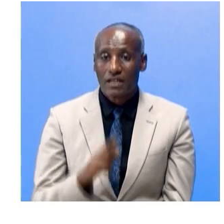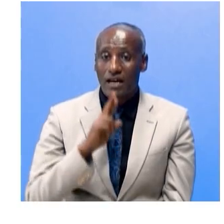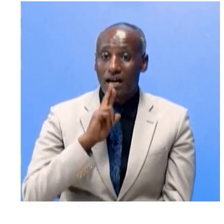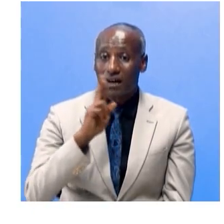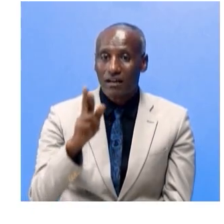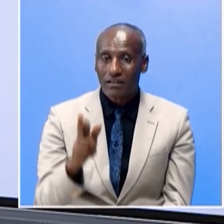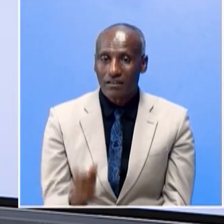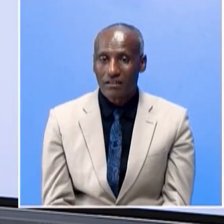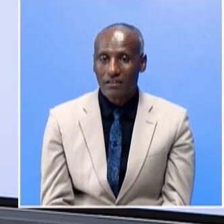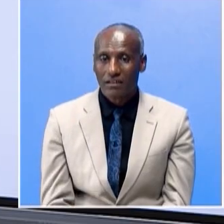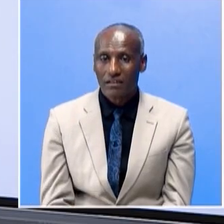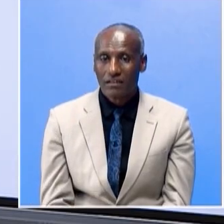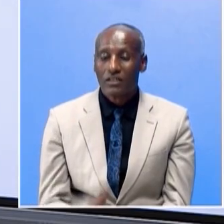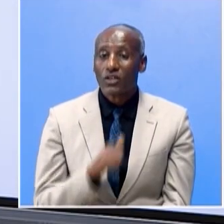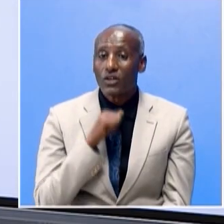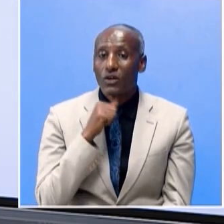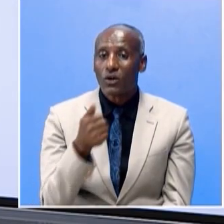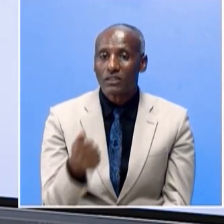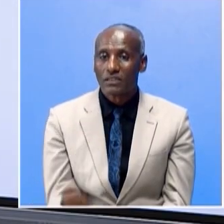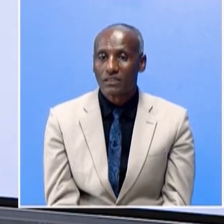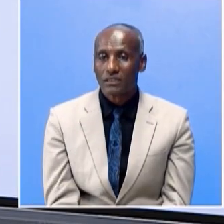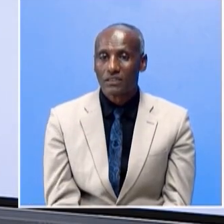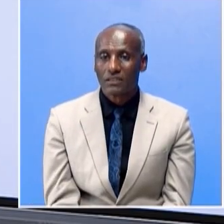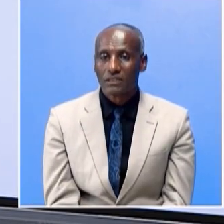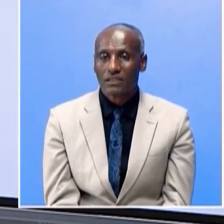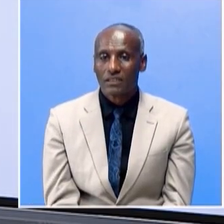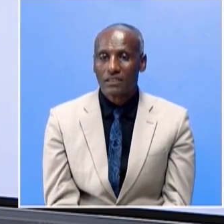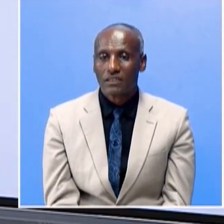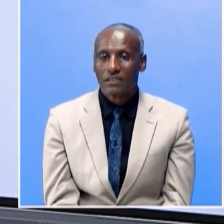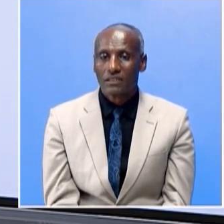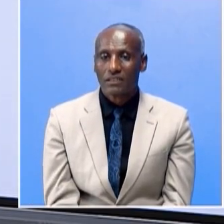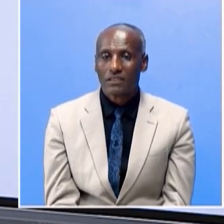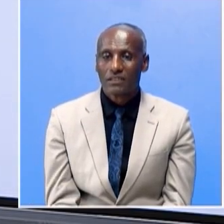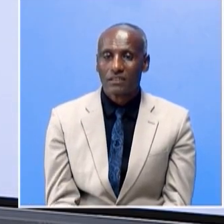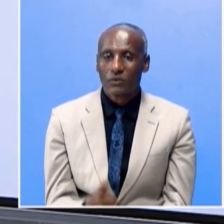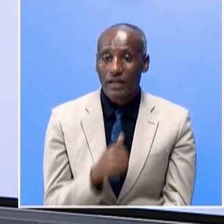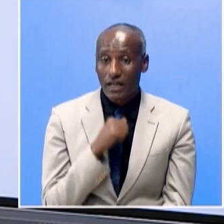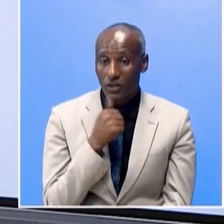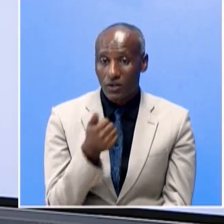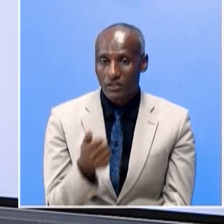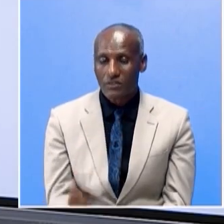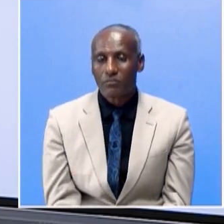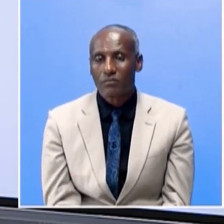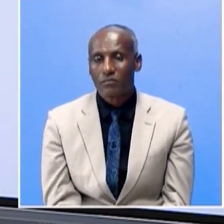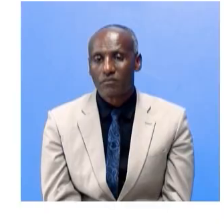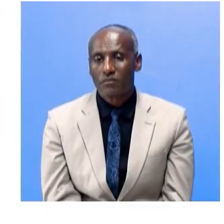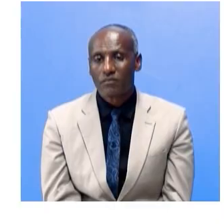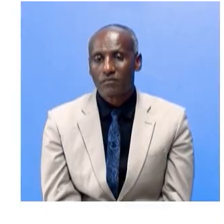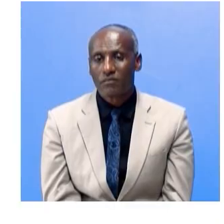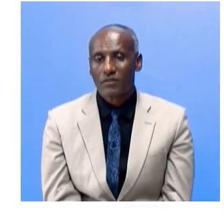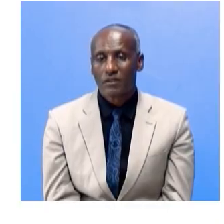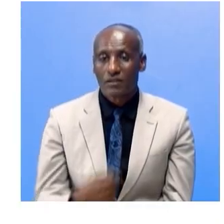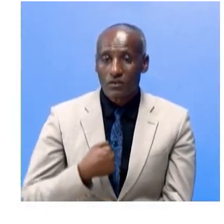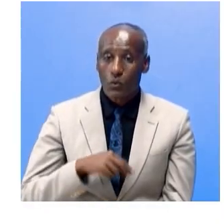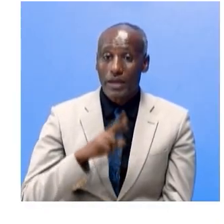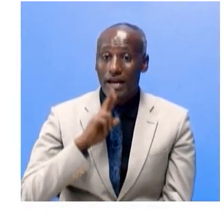are, then not. Okay? We are not or we aren't. We aren't